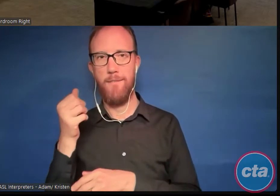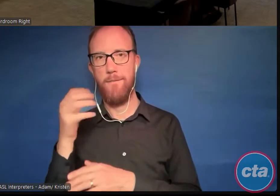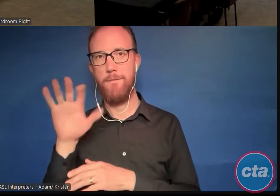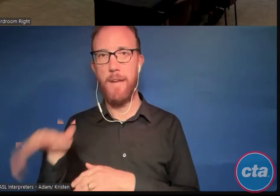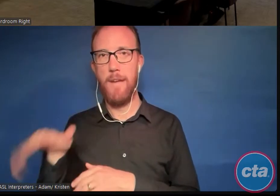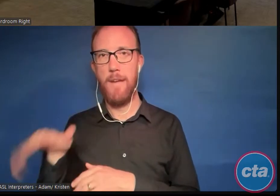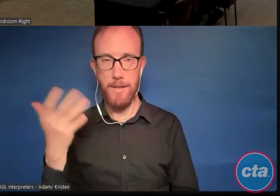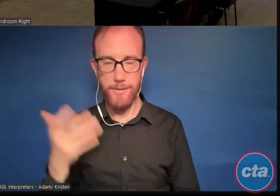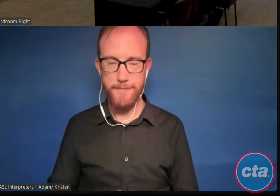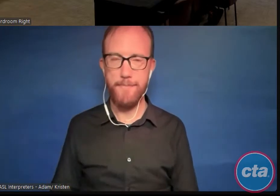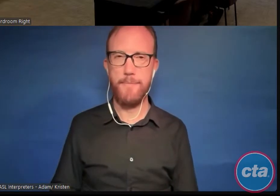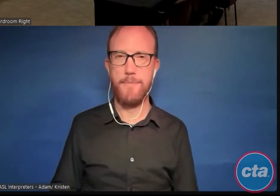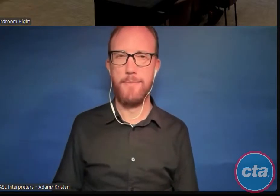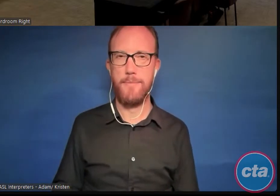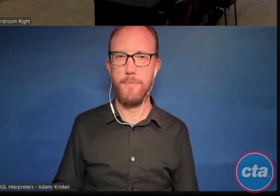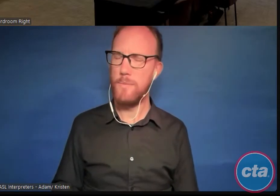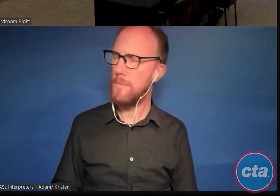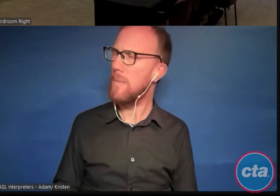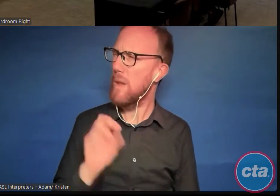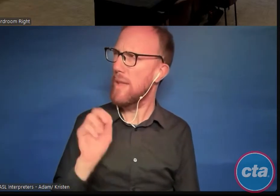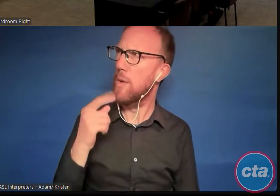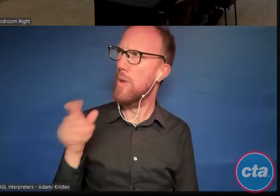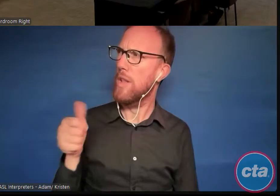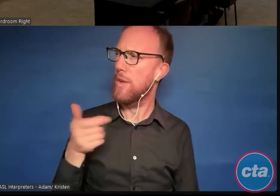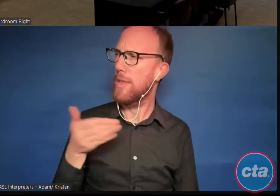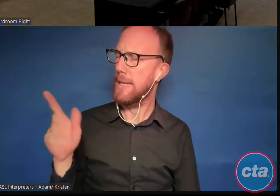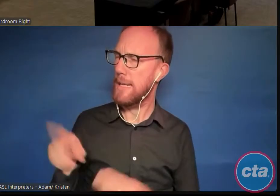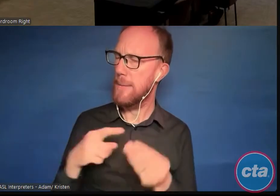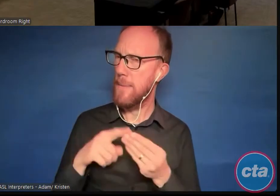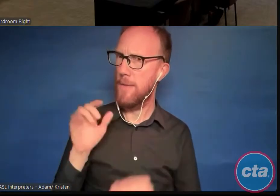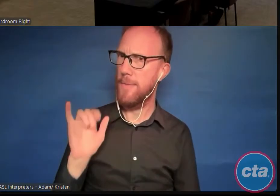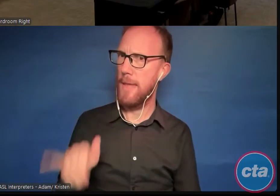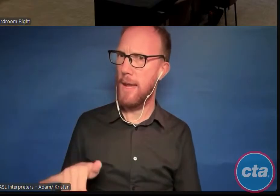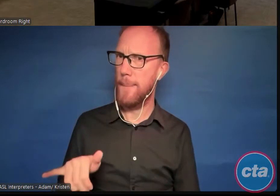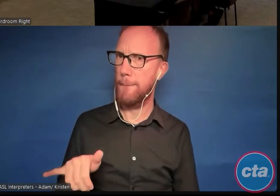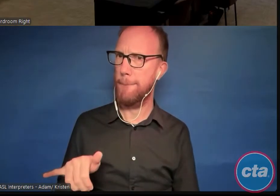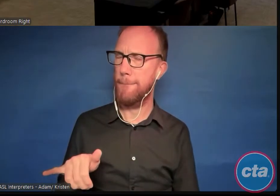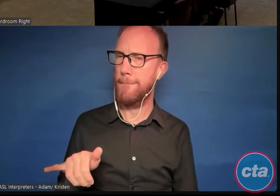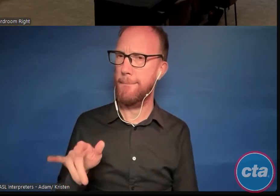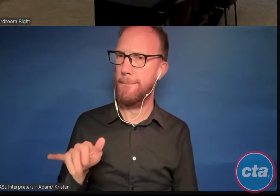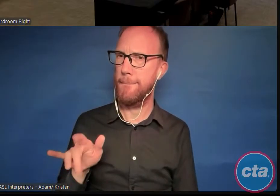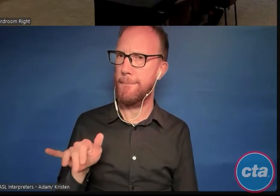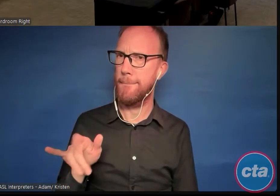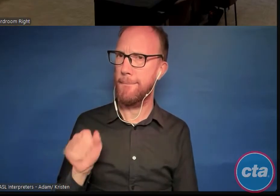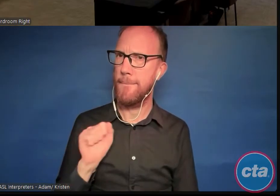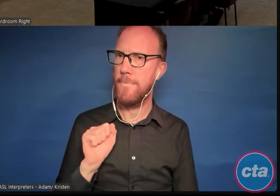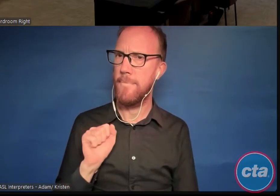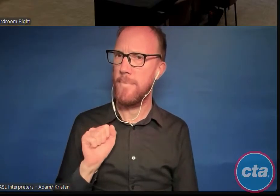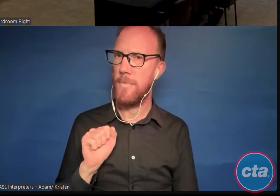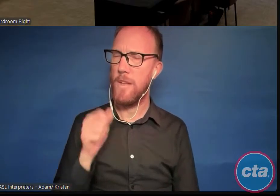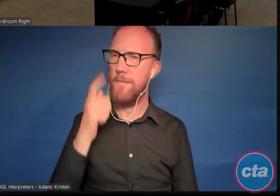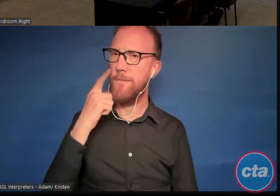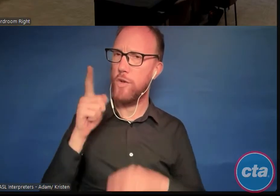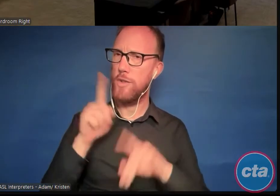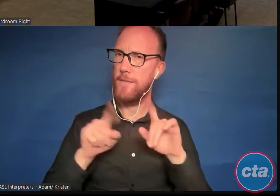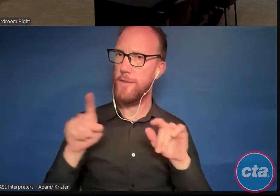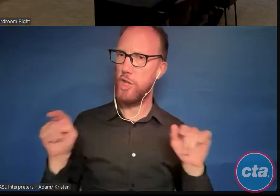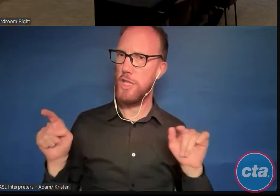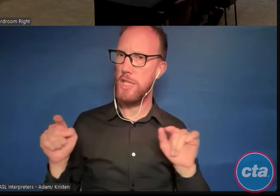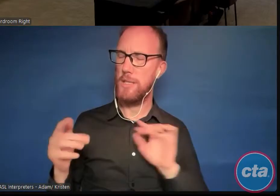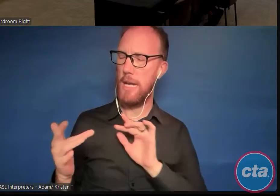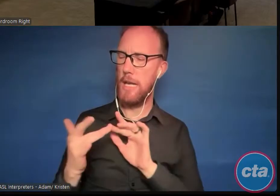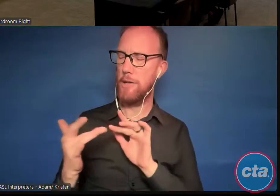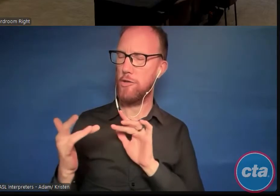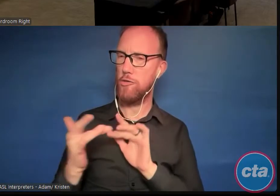One other thing on that, so like with the diversity outreach programs,